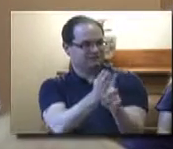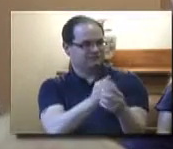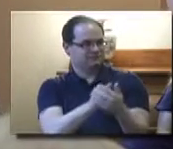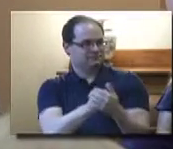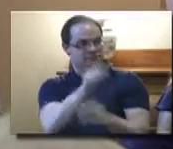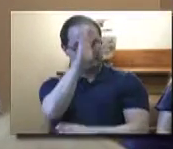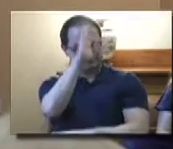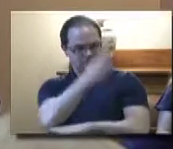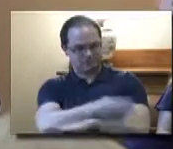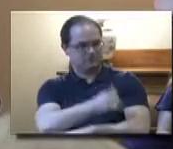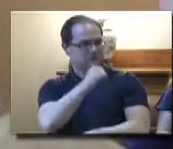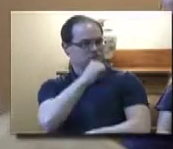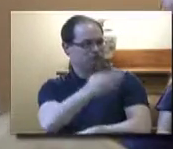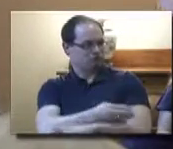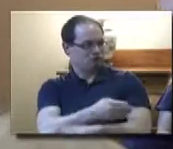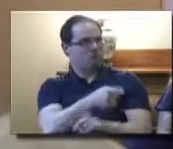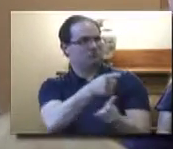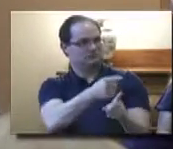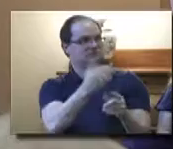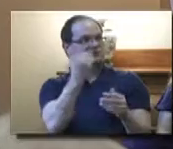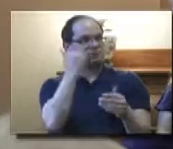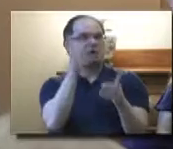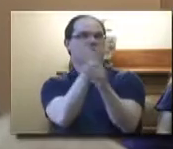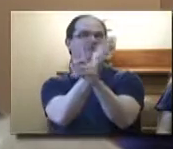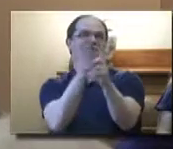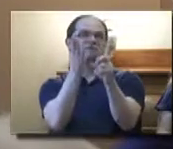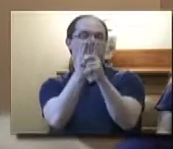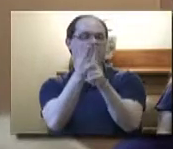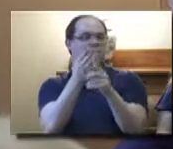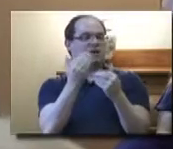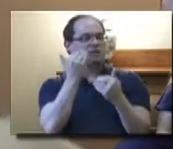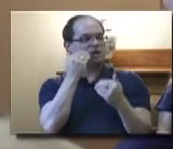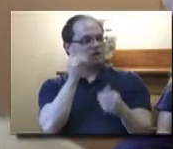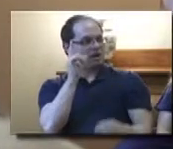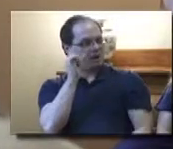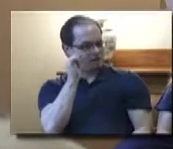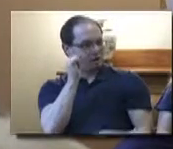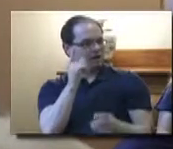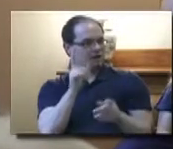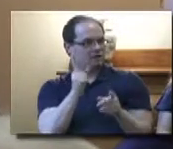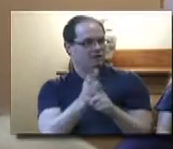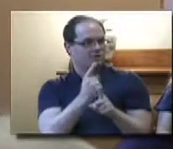daughters. They know how to wink at the right time.